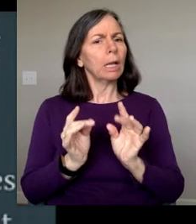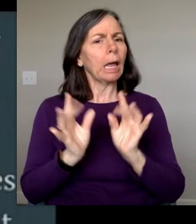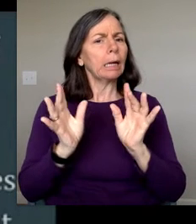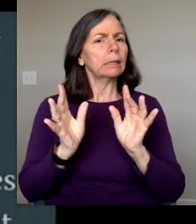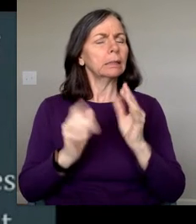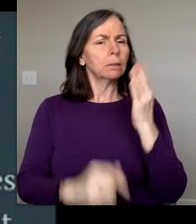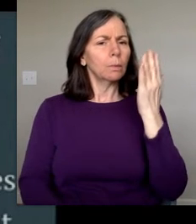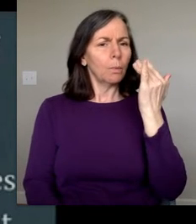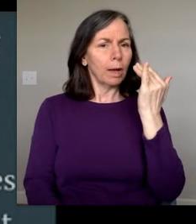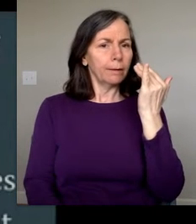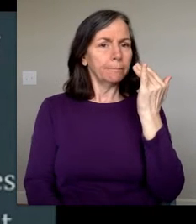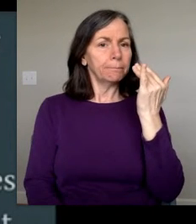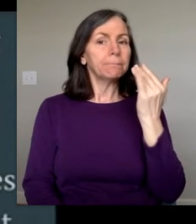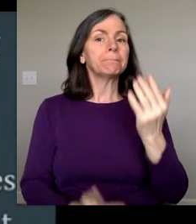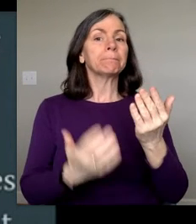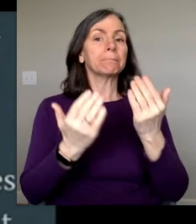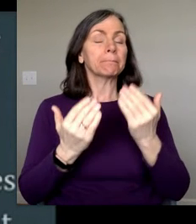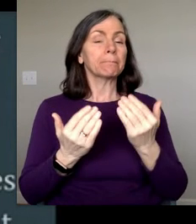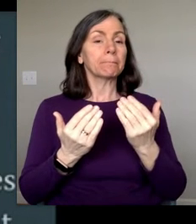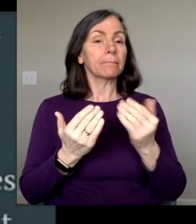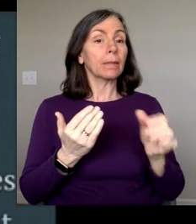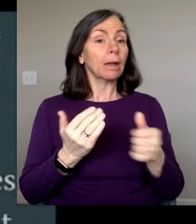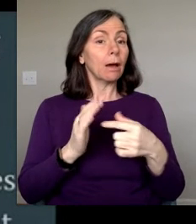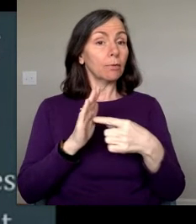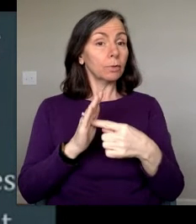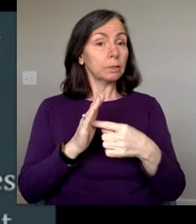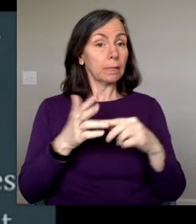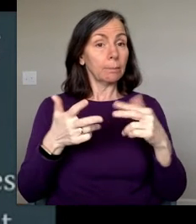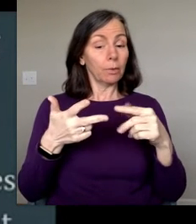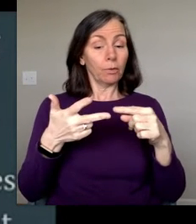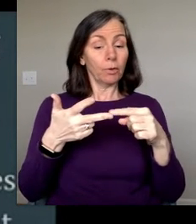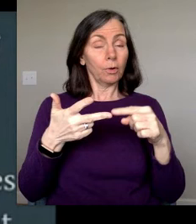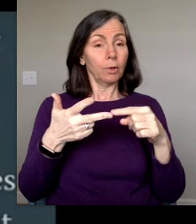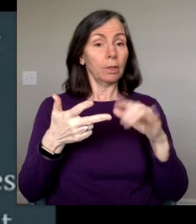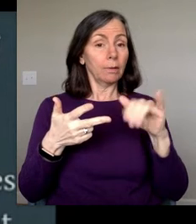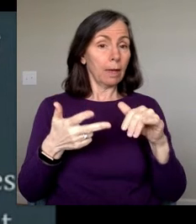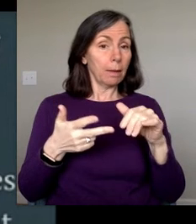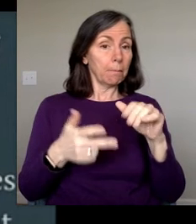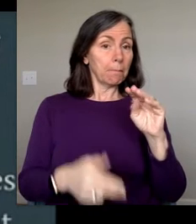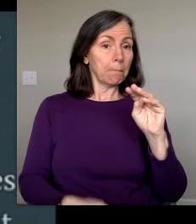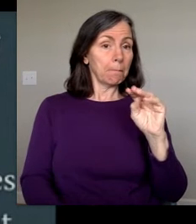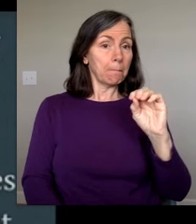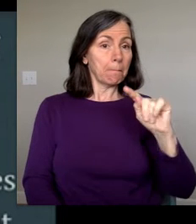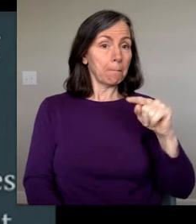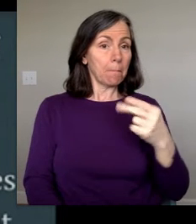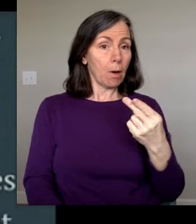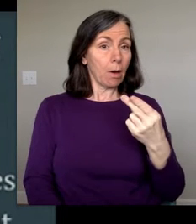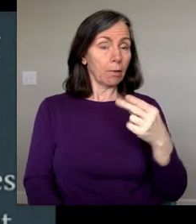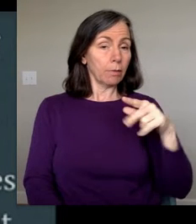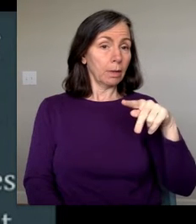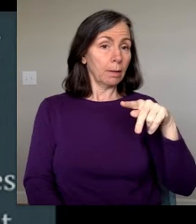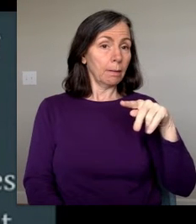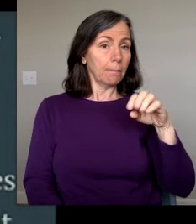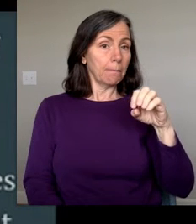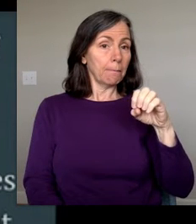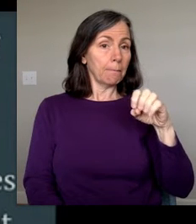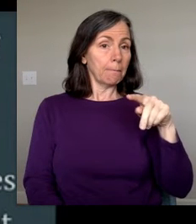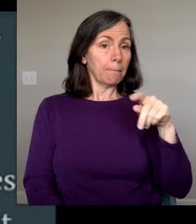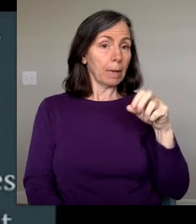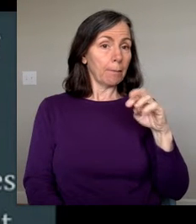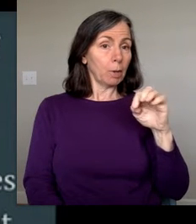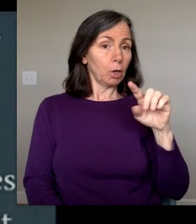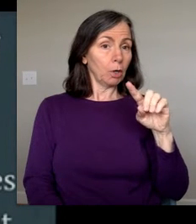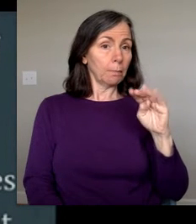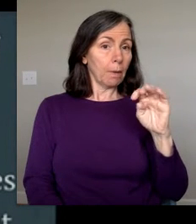And last, the peppered moth, which is this little creature right here, and this